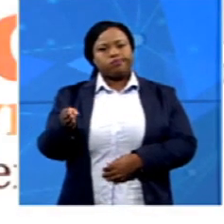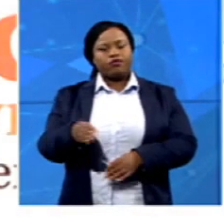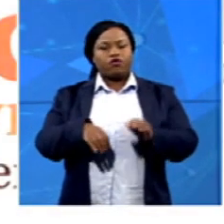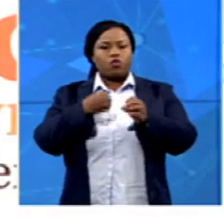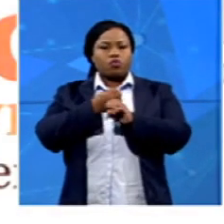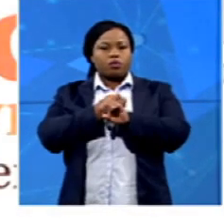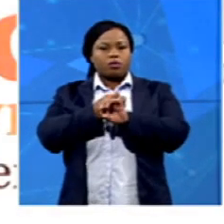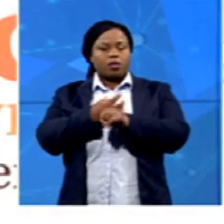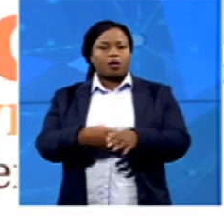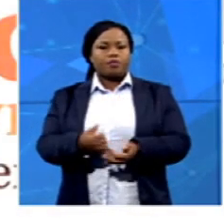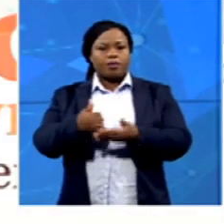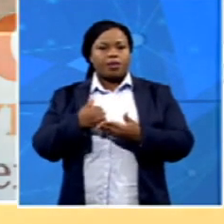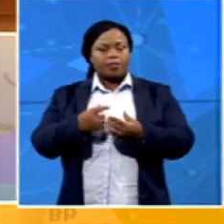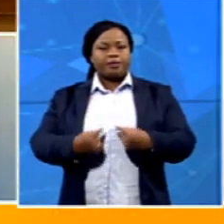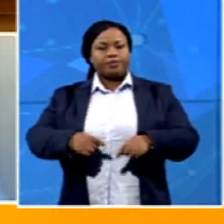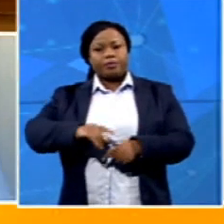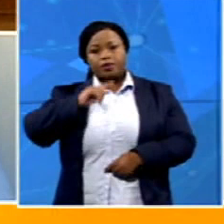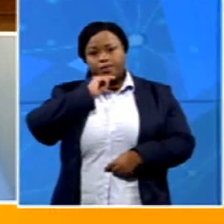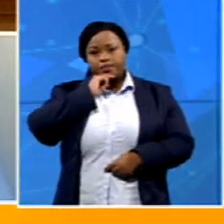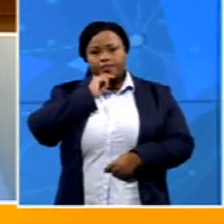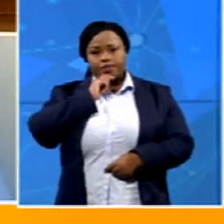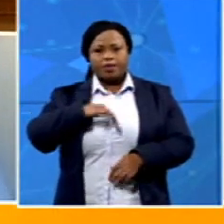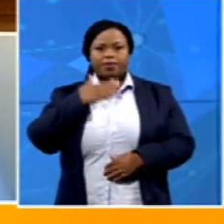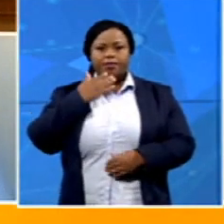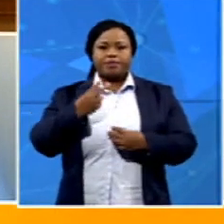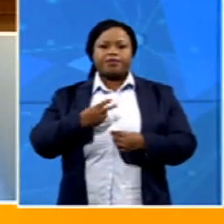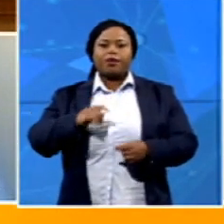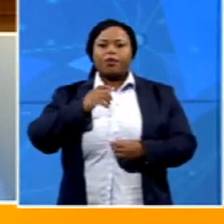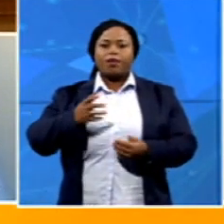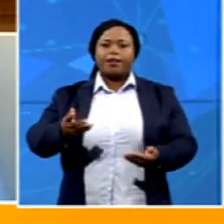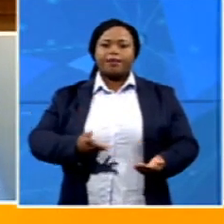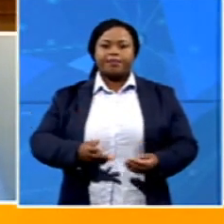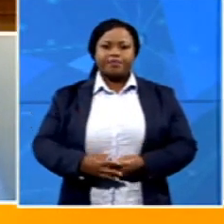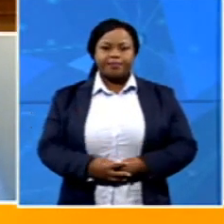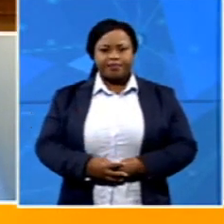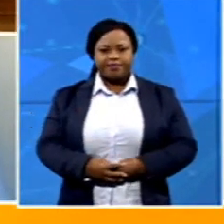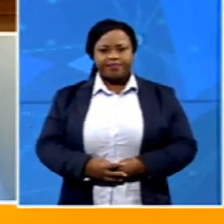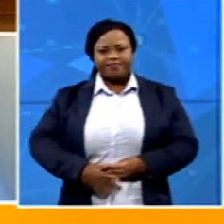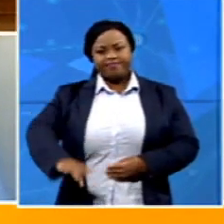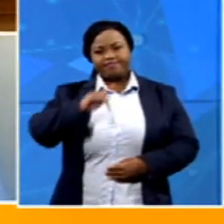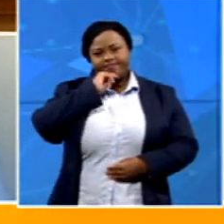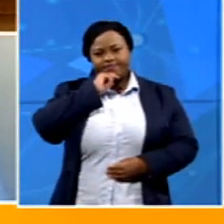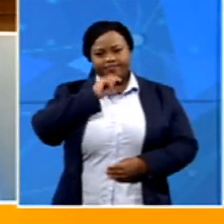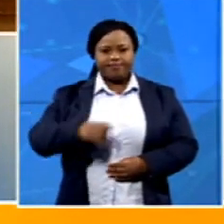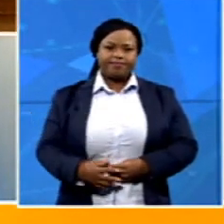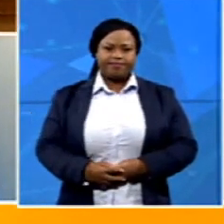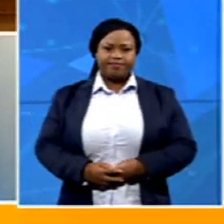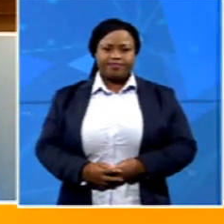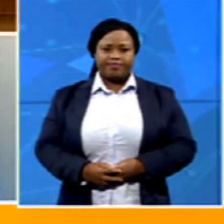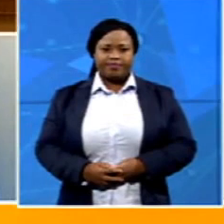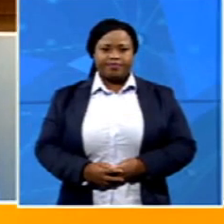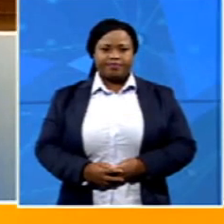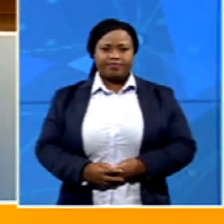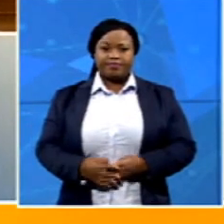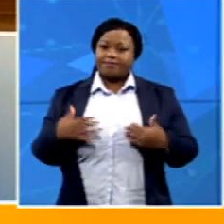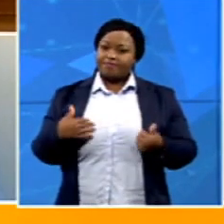discuss this topic in detail. A very good morning to you, Sharon. Thank you so much for joining us. Welcome to Morning Live. Good morning. Let's first... how are